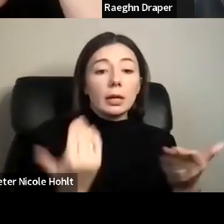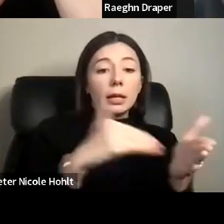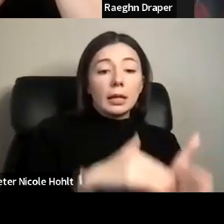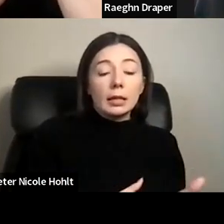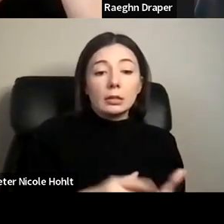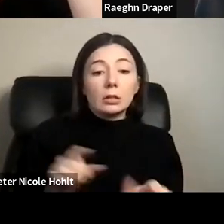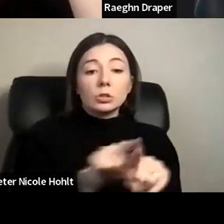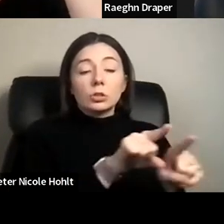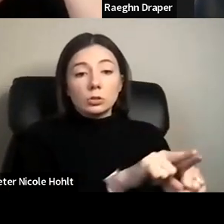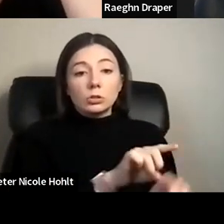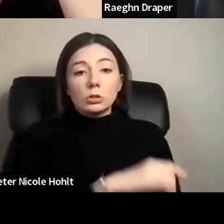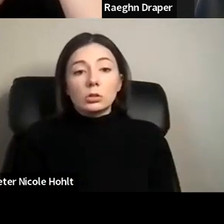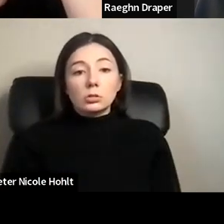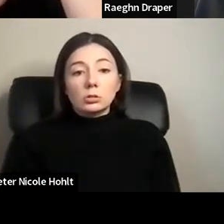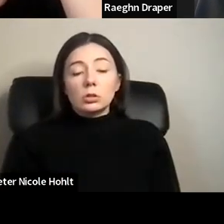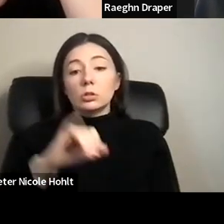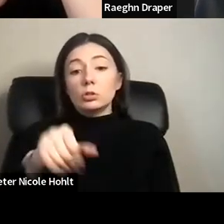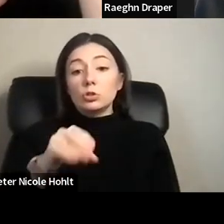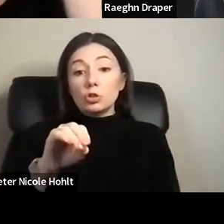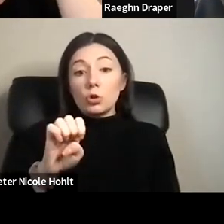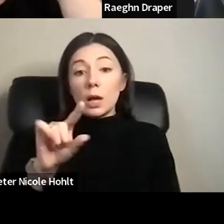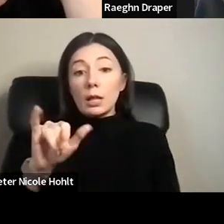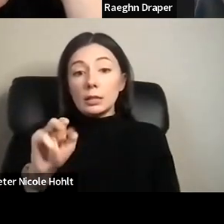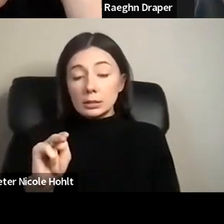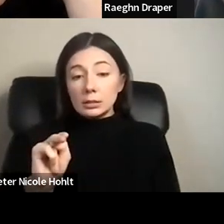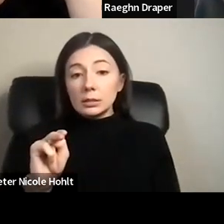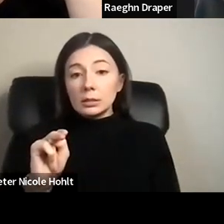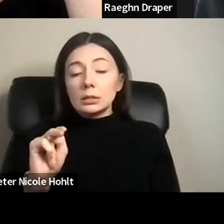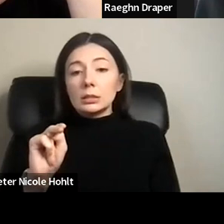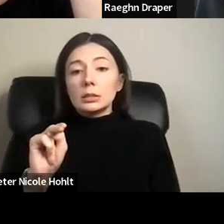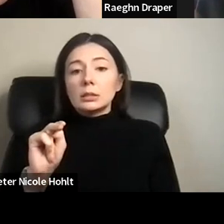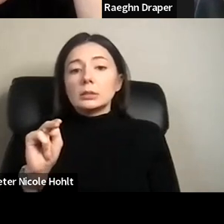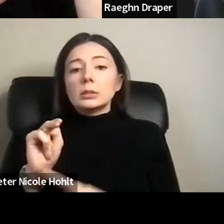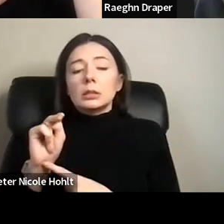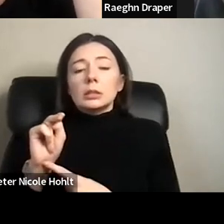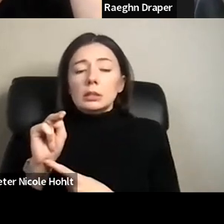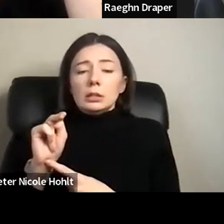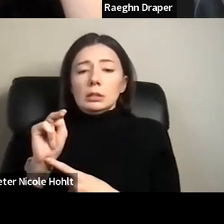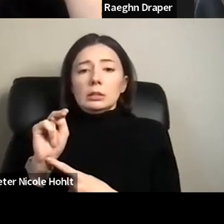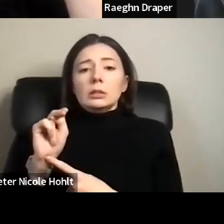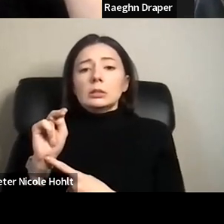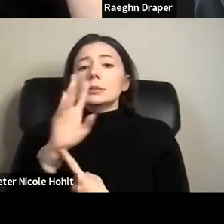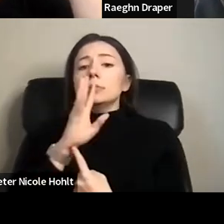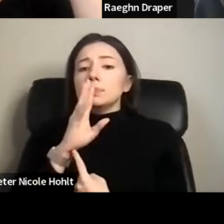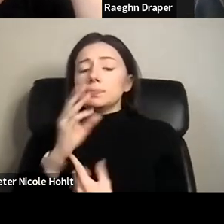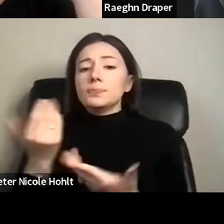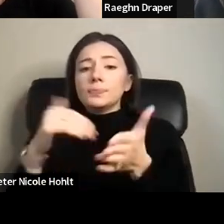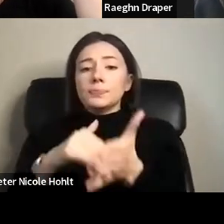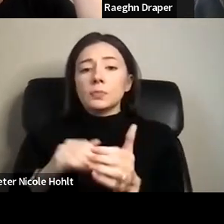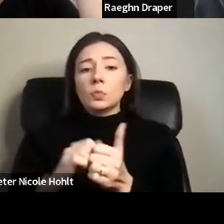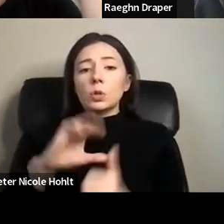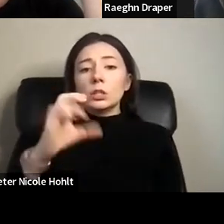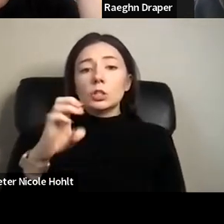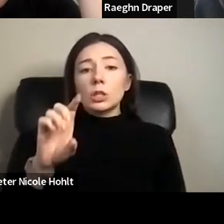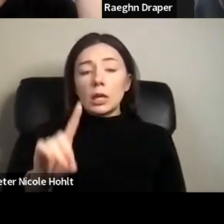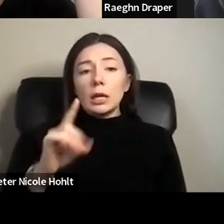two. Yeah, it's okay. JoEllen. Yeah, and again, with the CHAD project, just